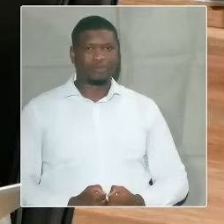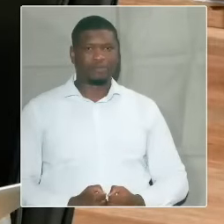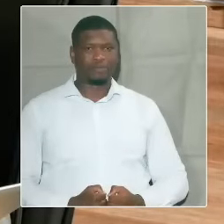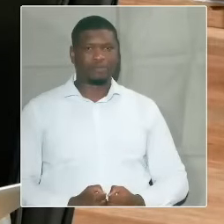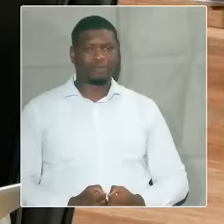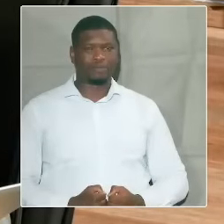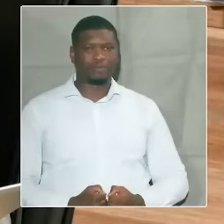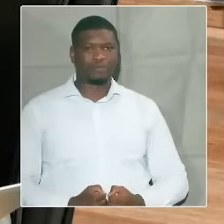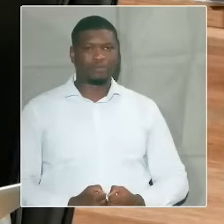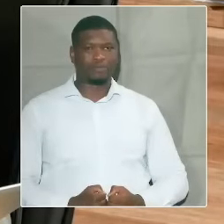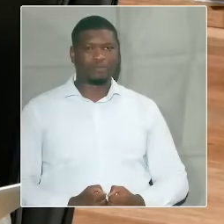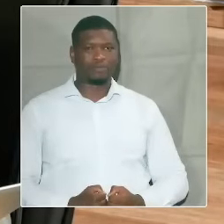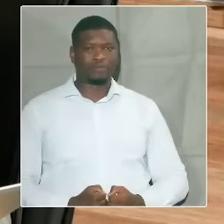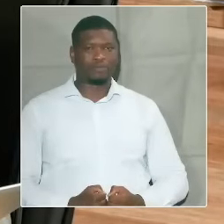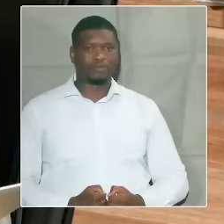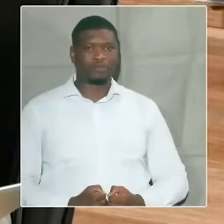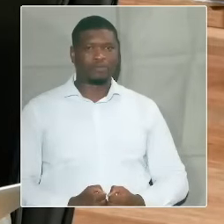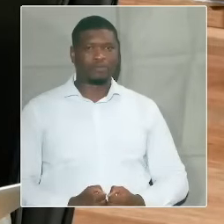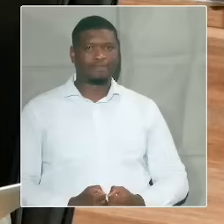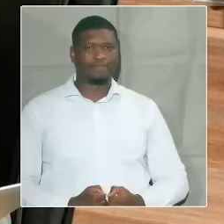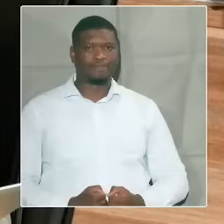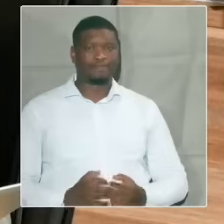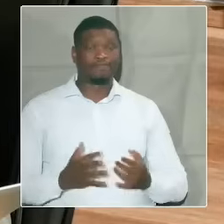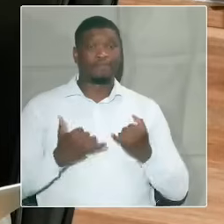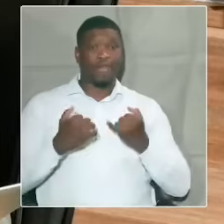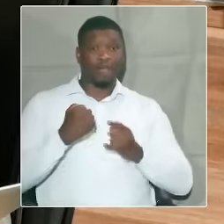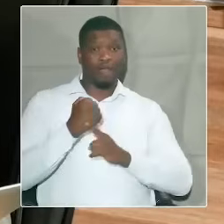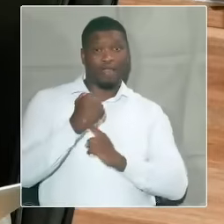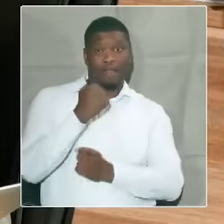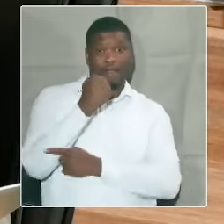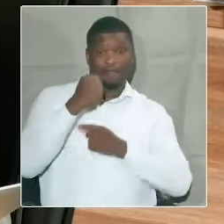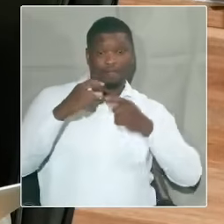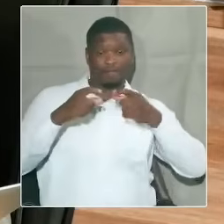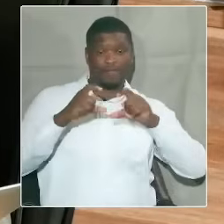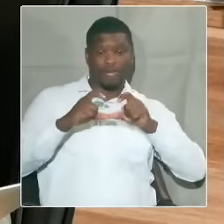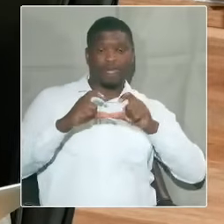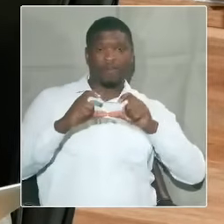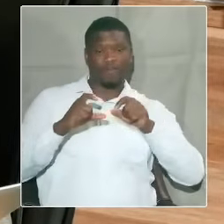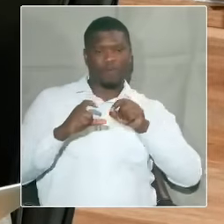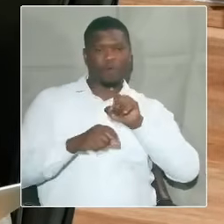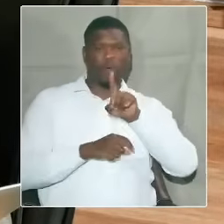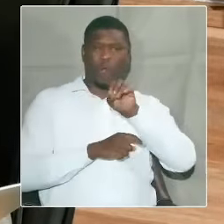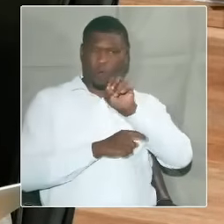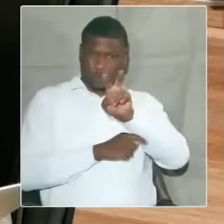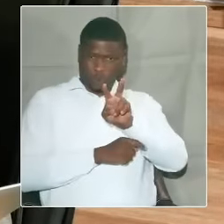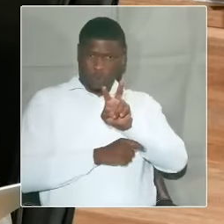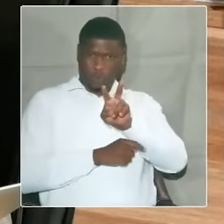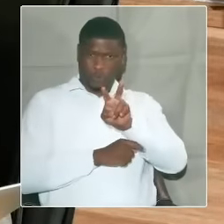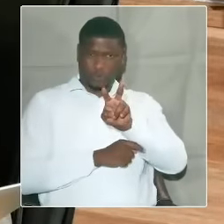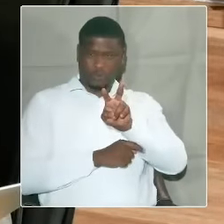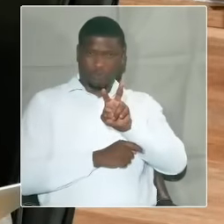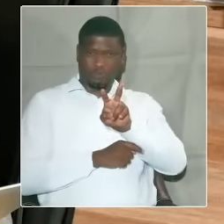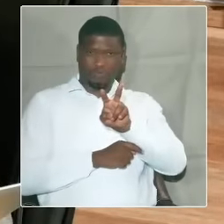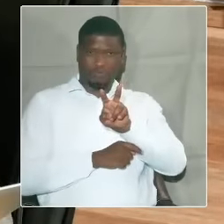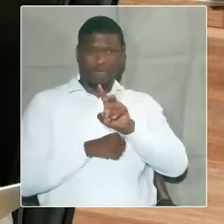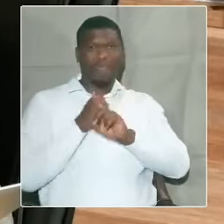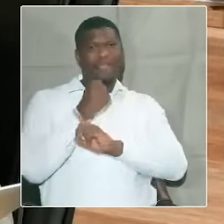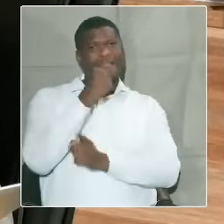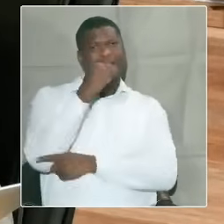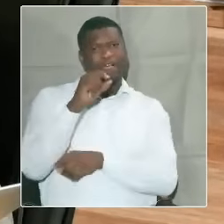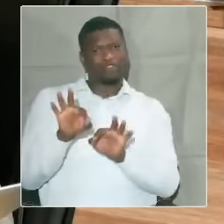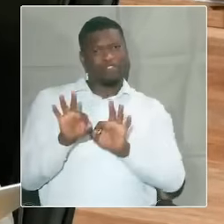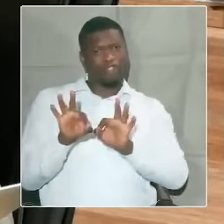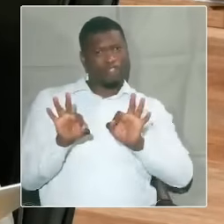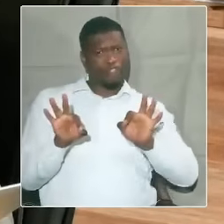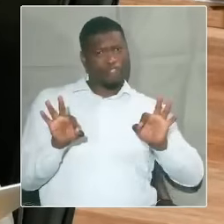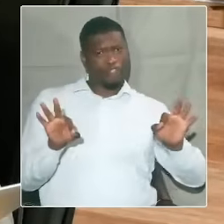You say through investigations. This is the last sentence in paragraph 102.